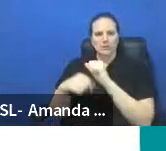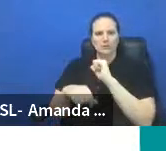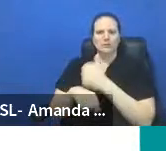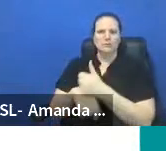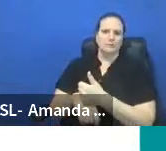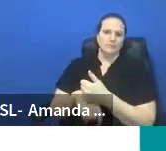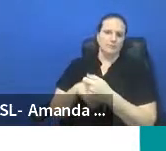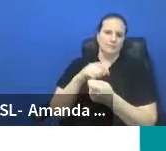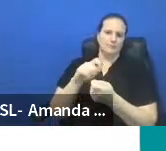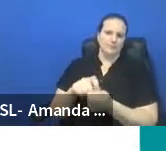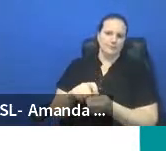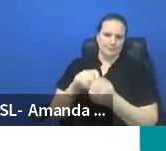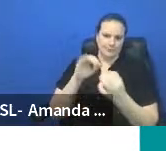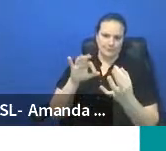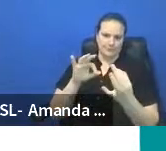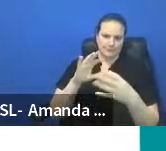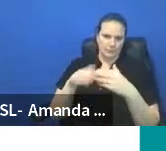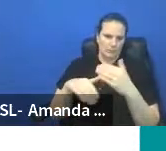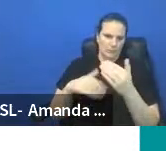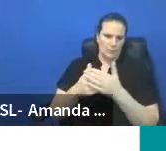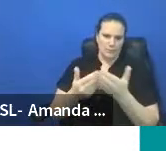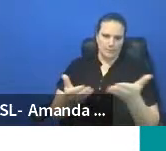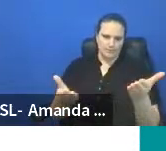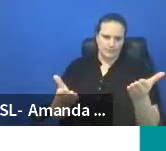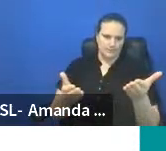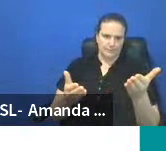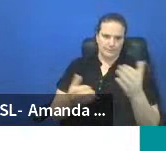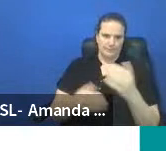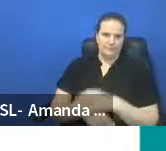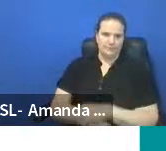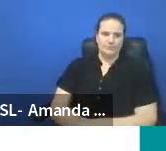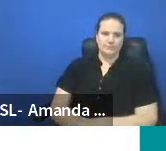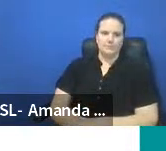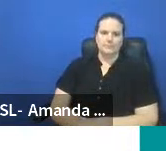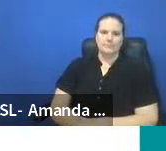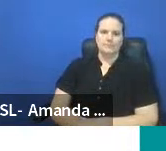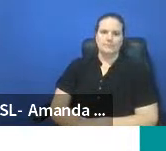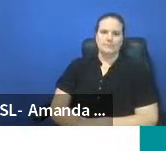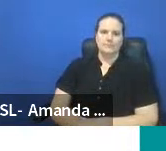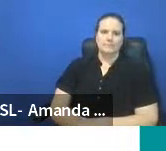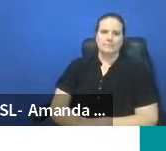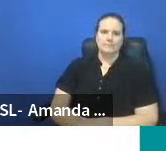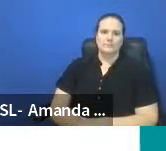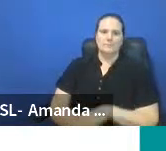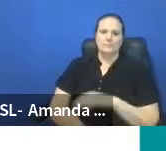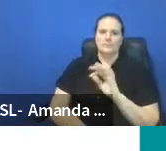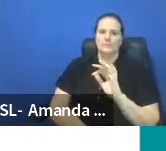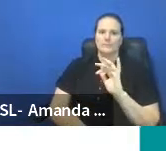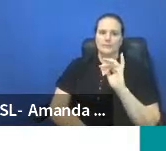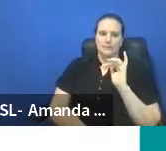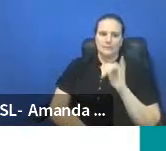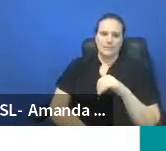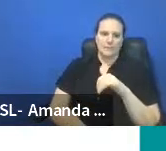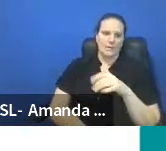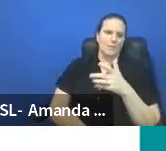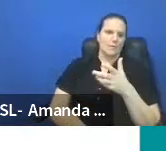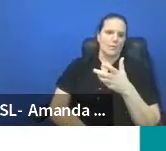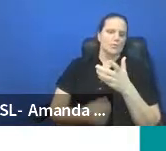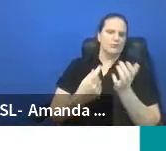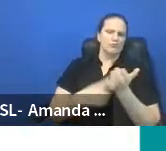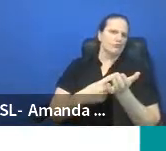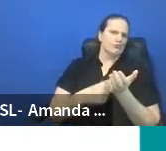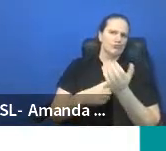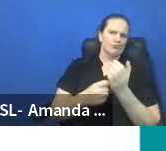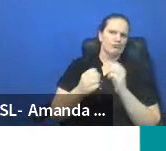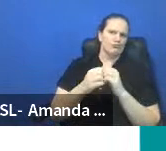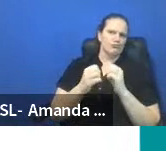give specific feedback about all things that relate to IBR. So that is a likelihood. We, again, have more conversations that we